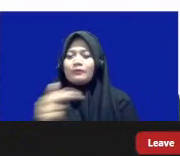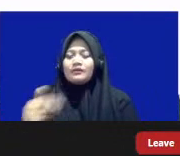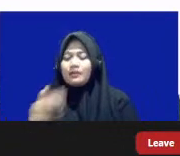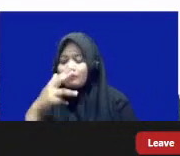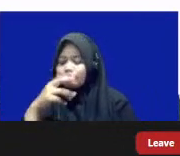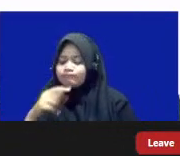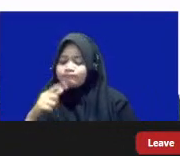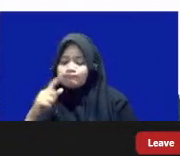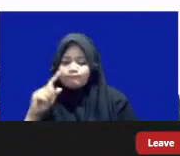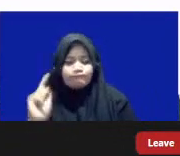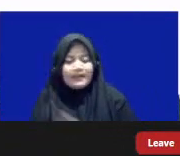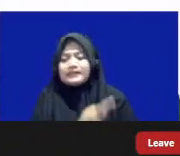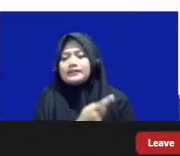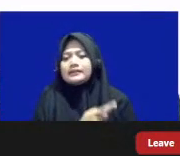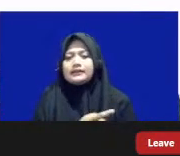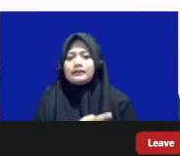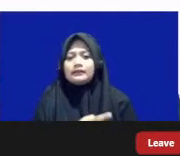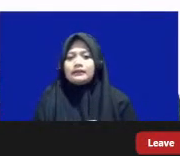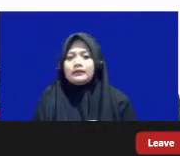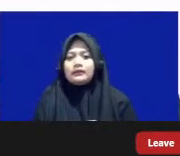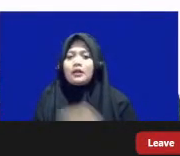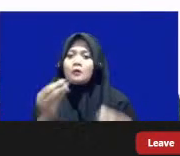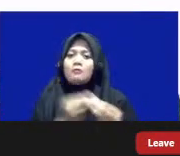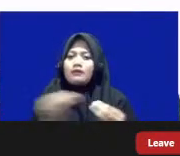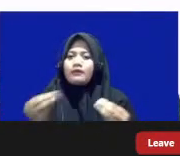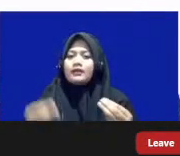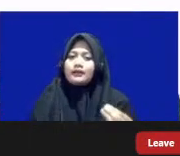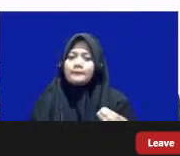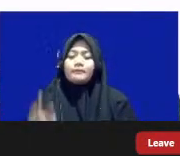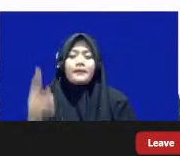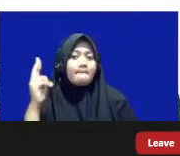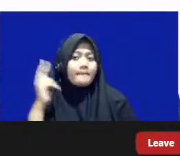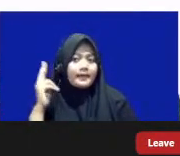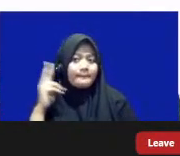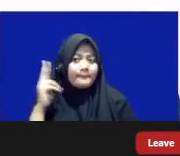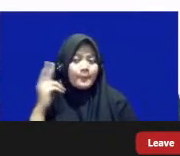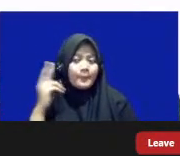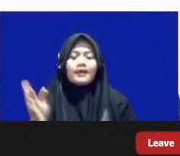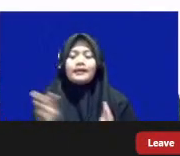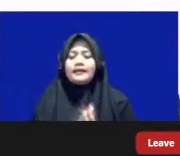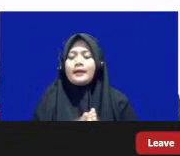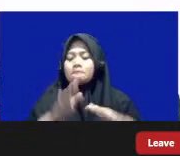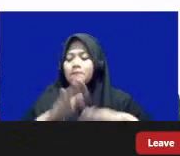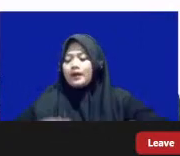representatives can be accepted and get along with the older generation.